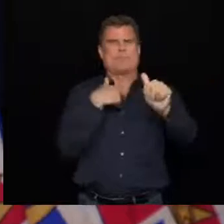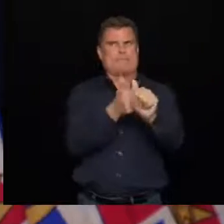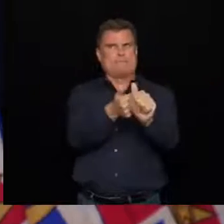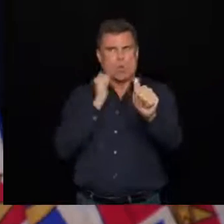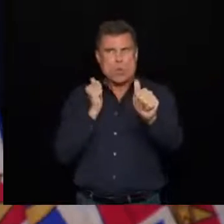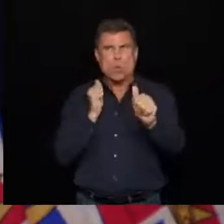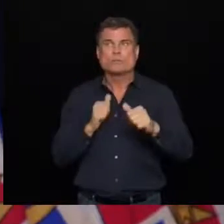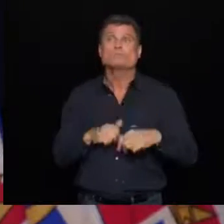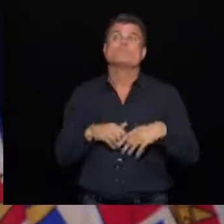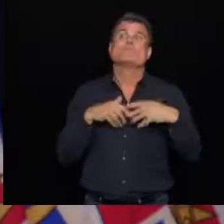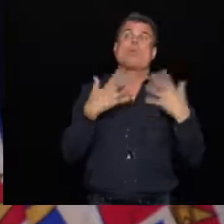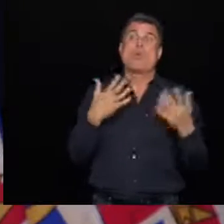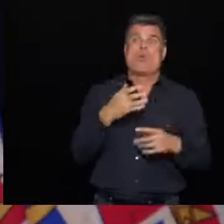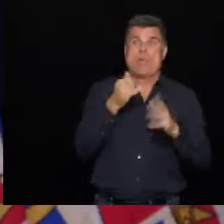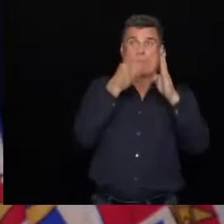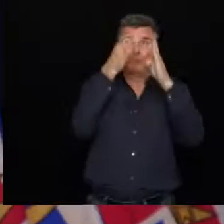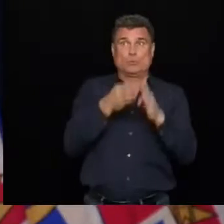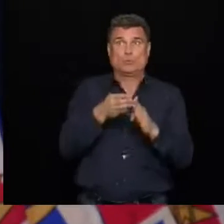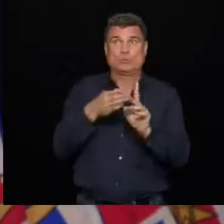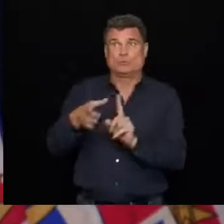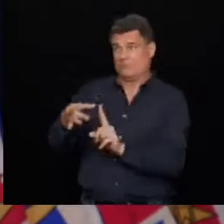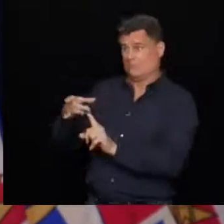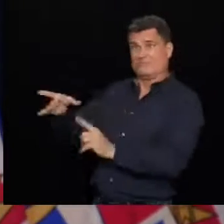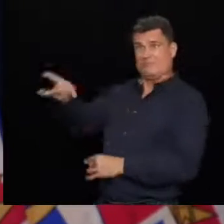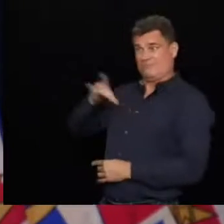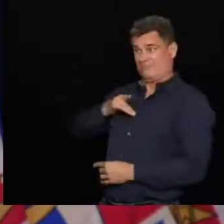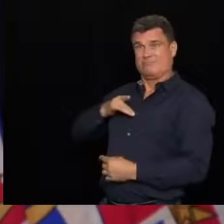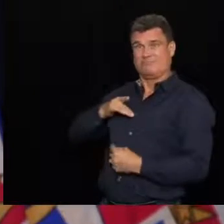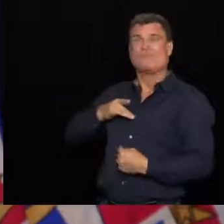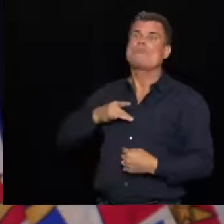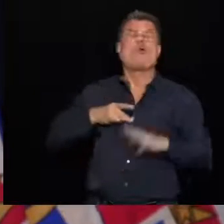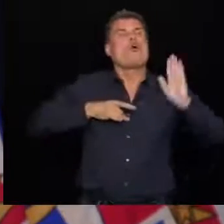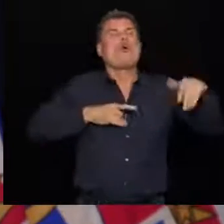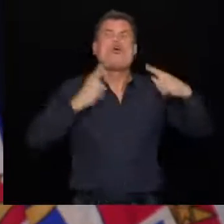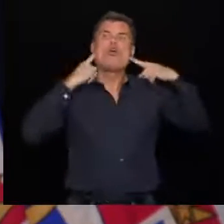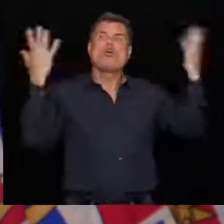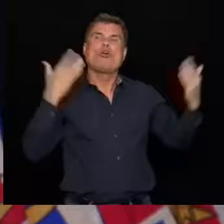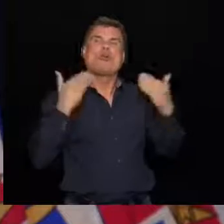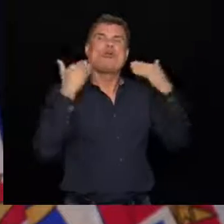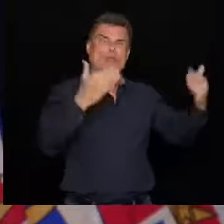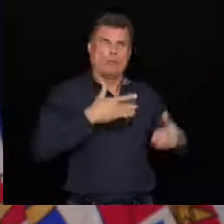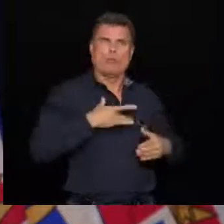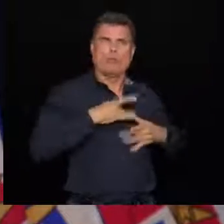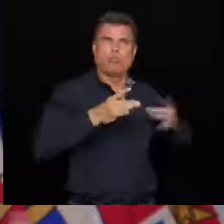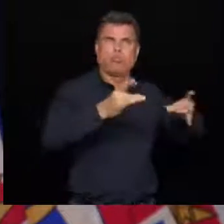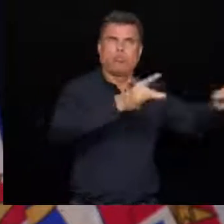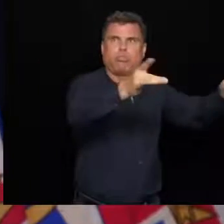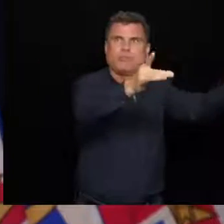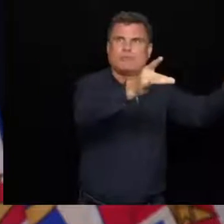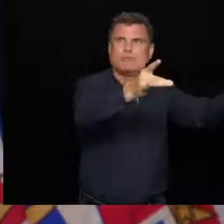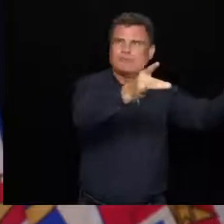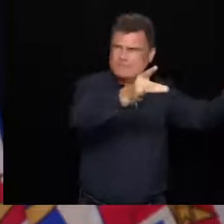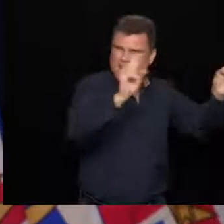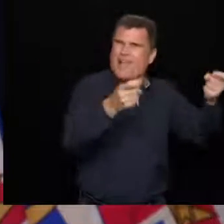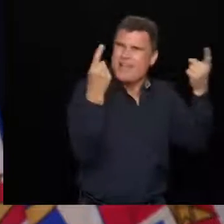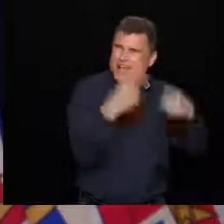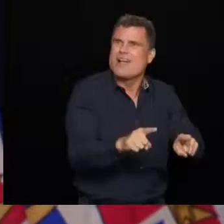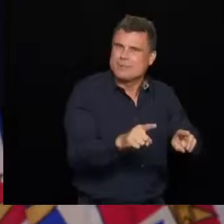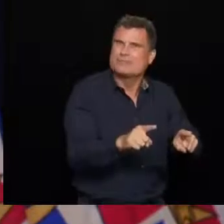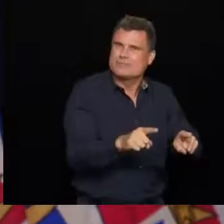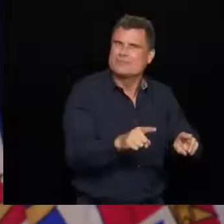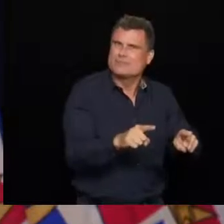with. In a face-to-face environment. We know that it's mostly spread when we're close to somebody and we're talking